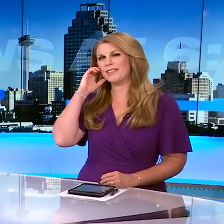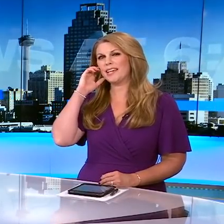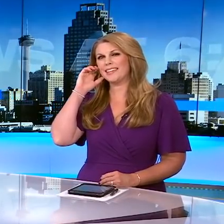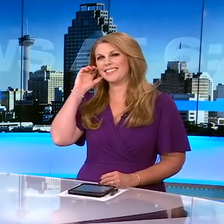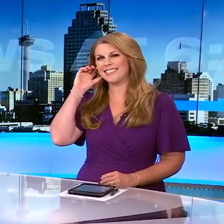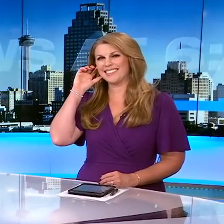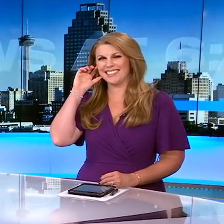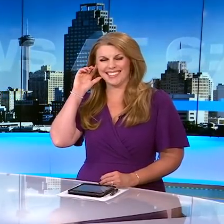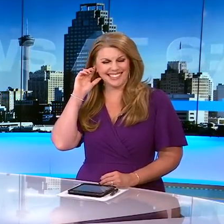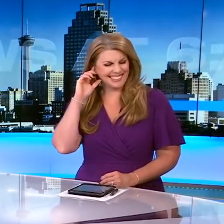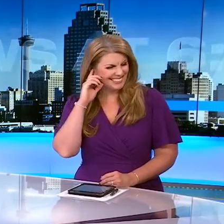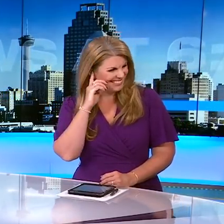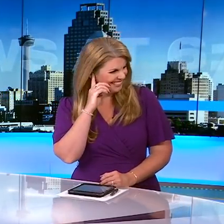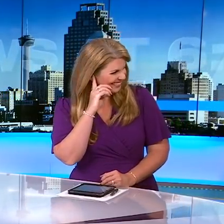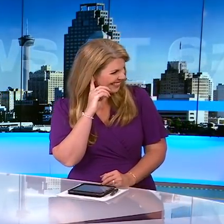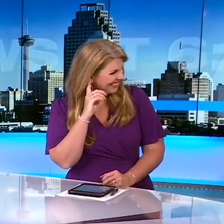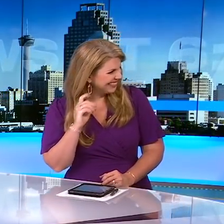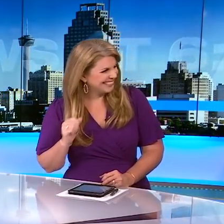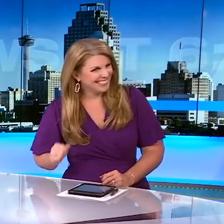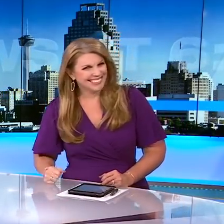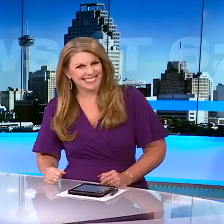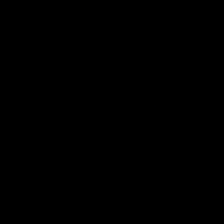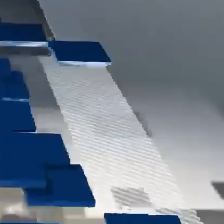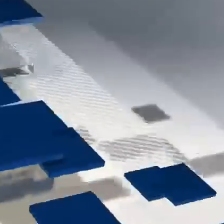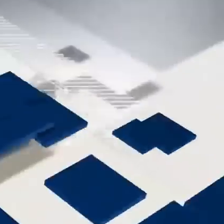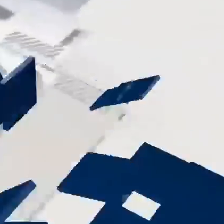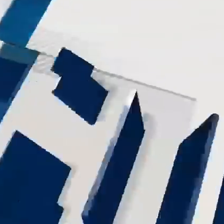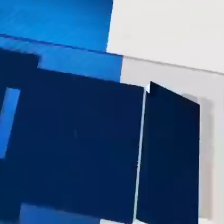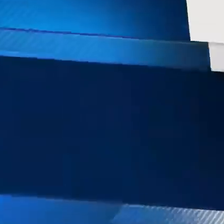in case you missed it in